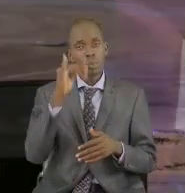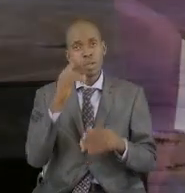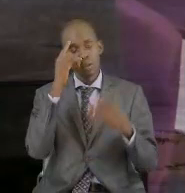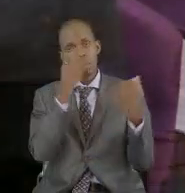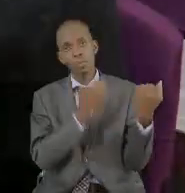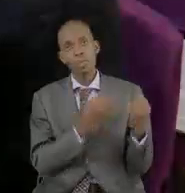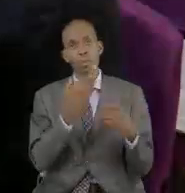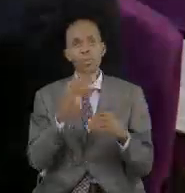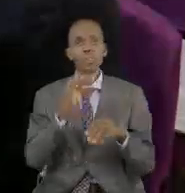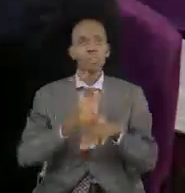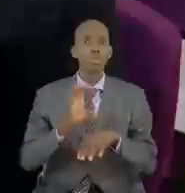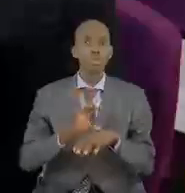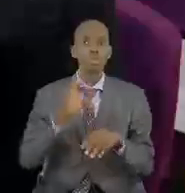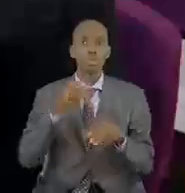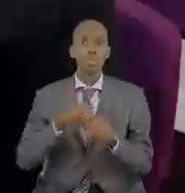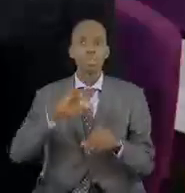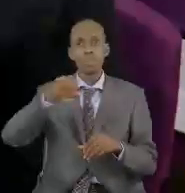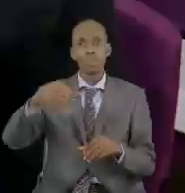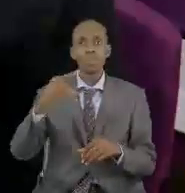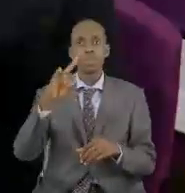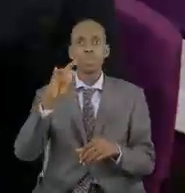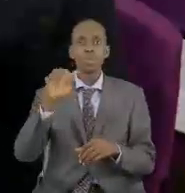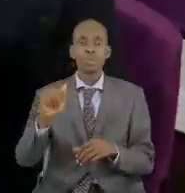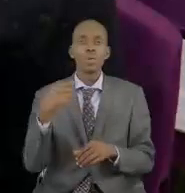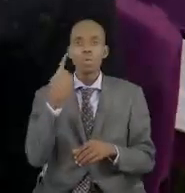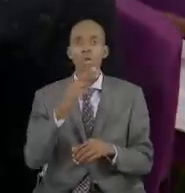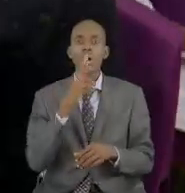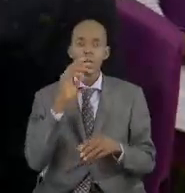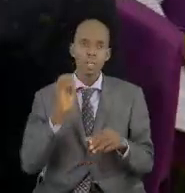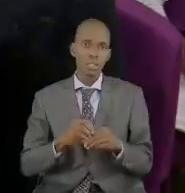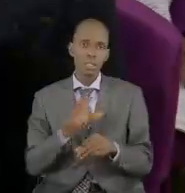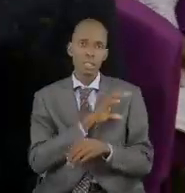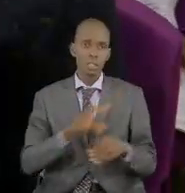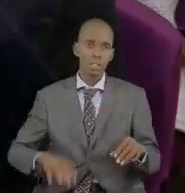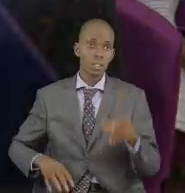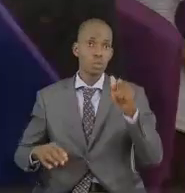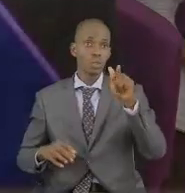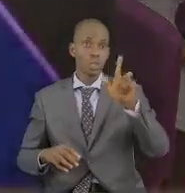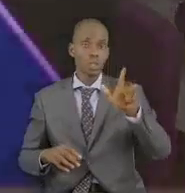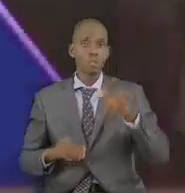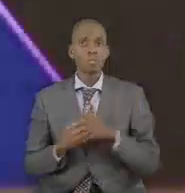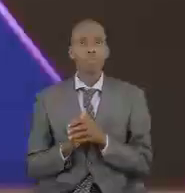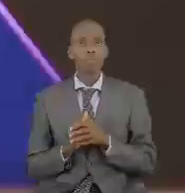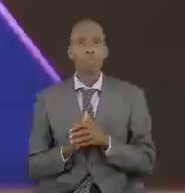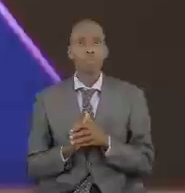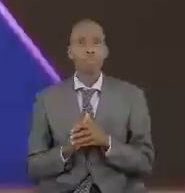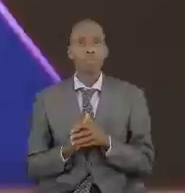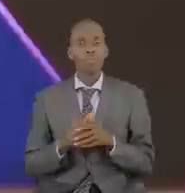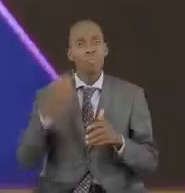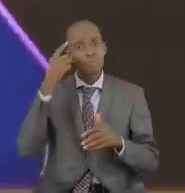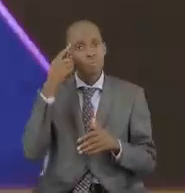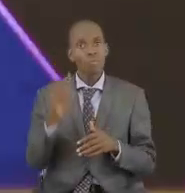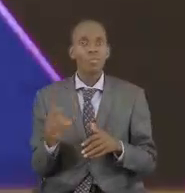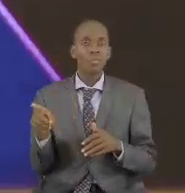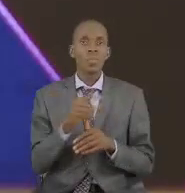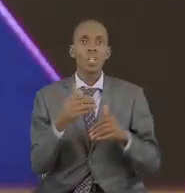Judea, which were in Christ. 23 then tells us, but they had heard